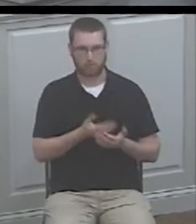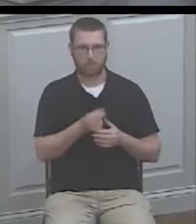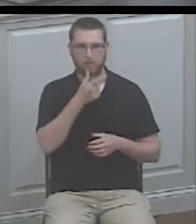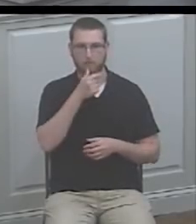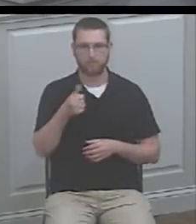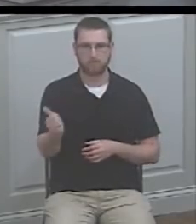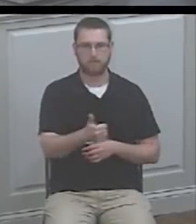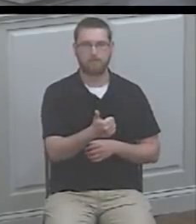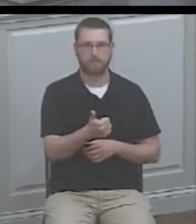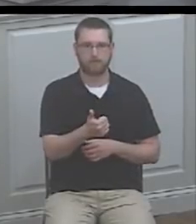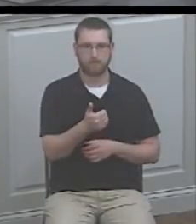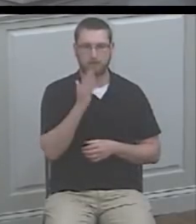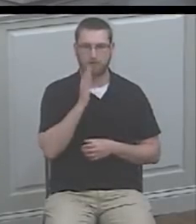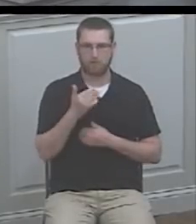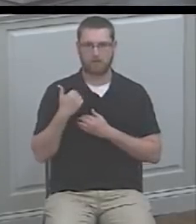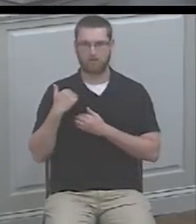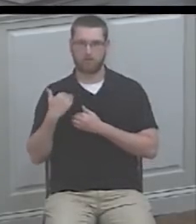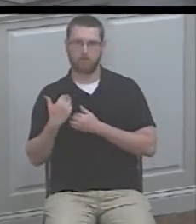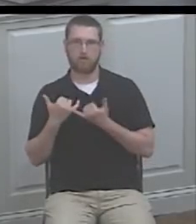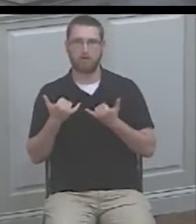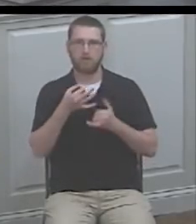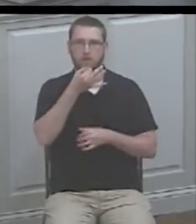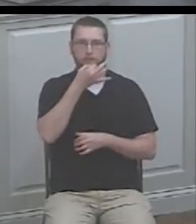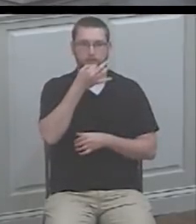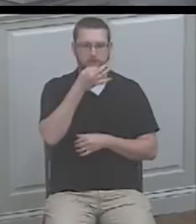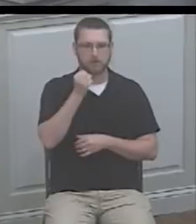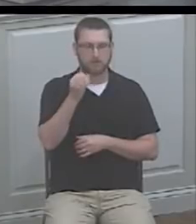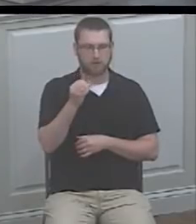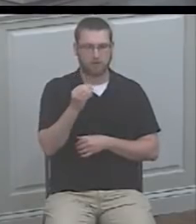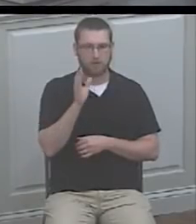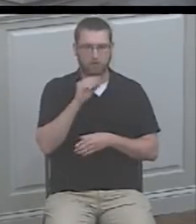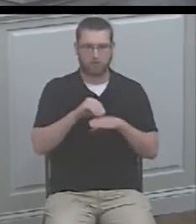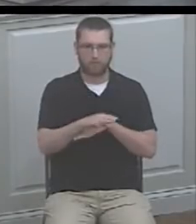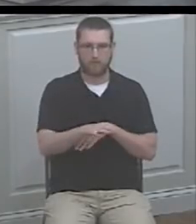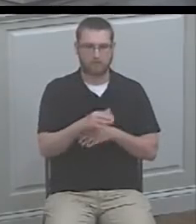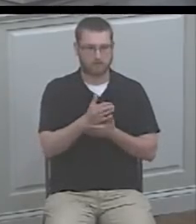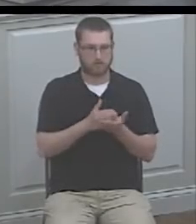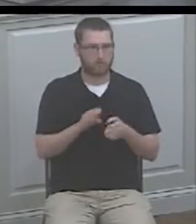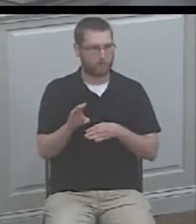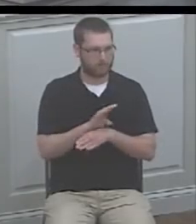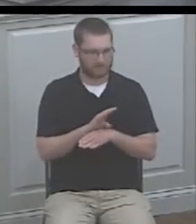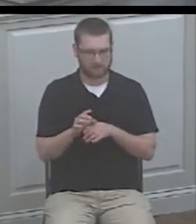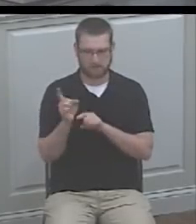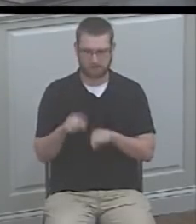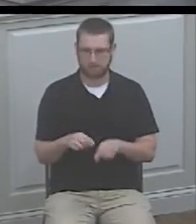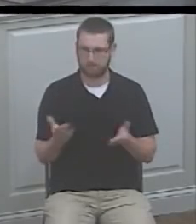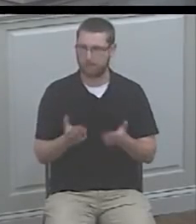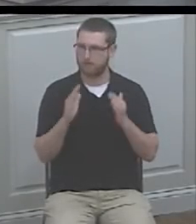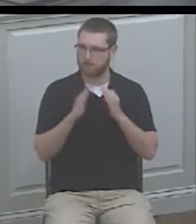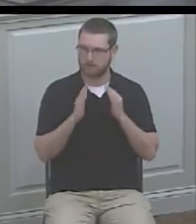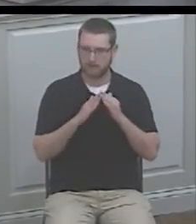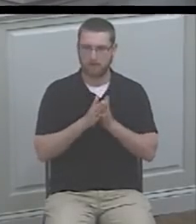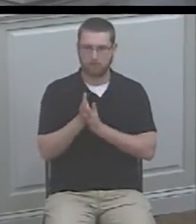were going to be pretty heavily burdened here, and it's probably going to affect some of our businesses, and we're trying to, you know, promote our city, so